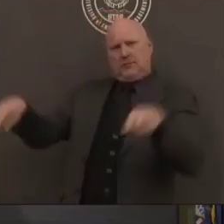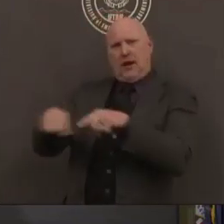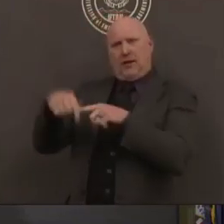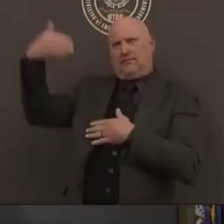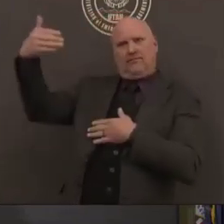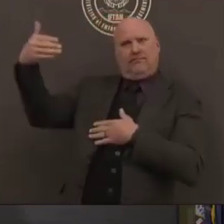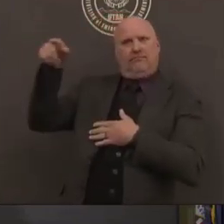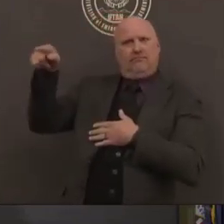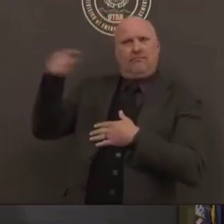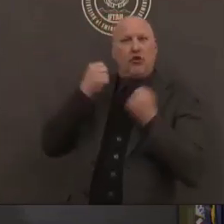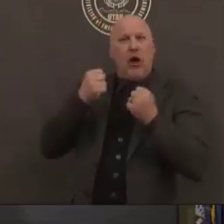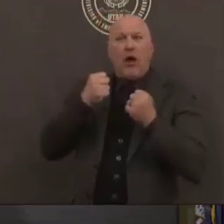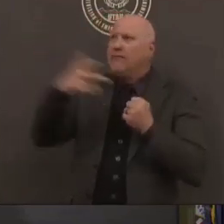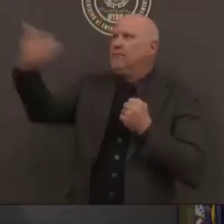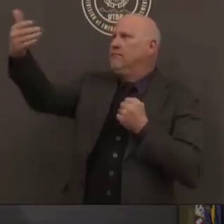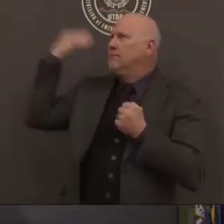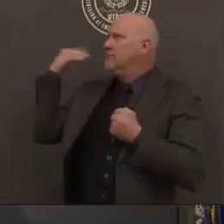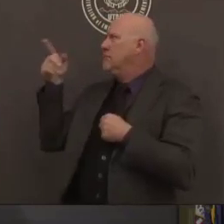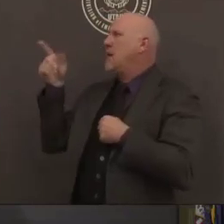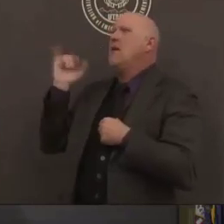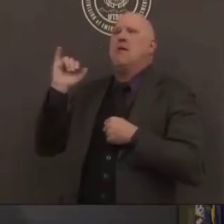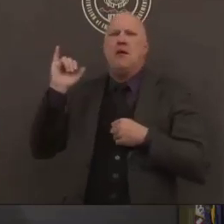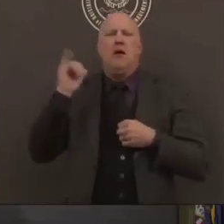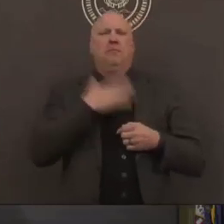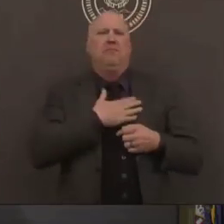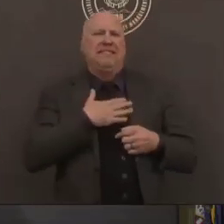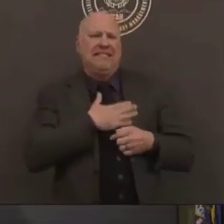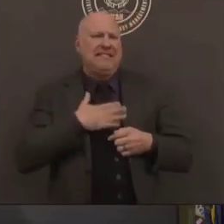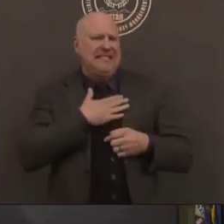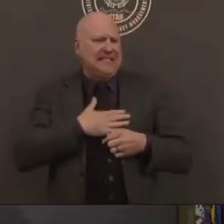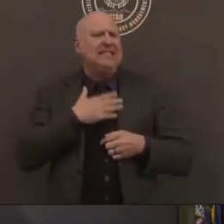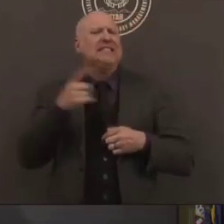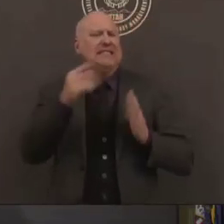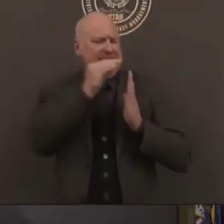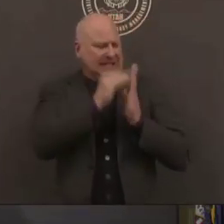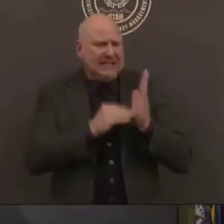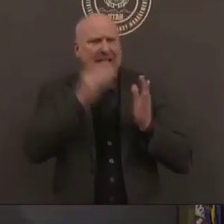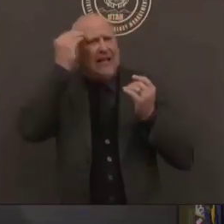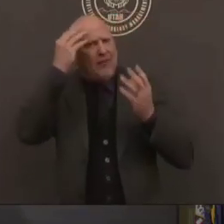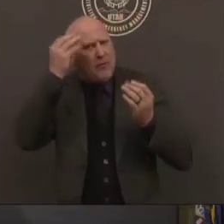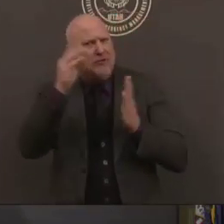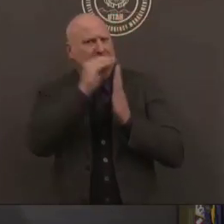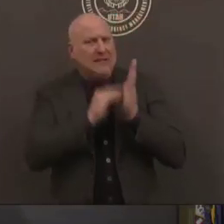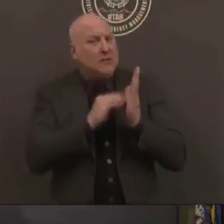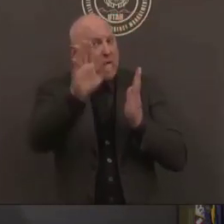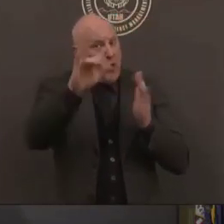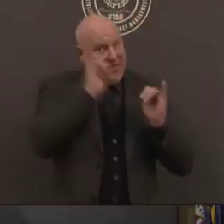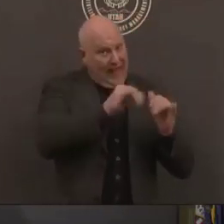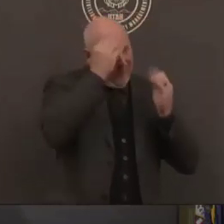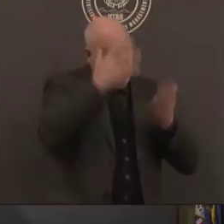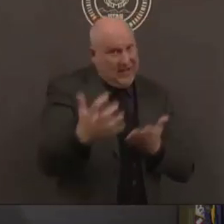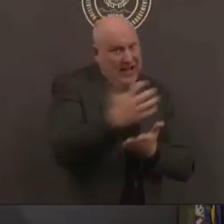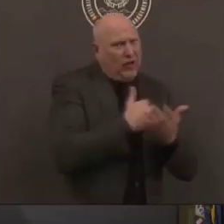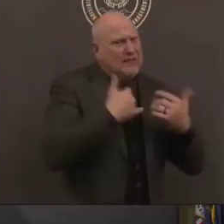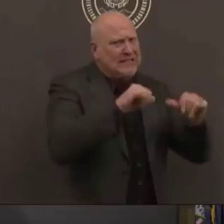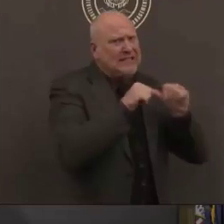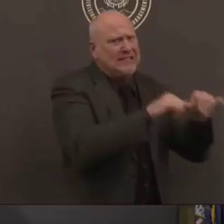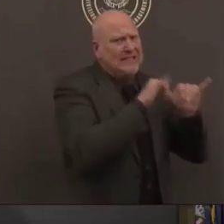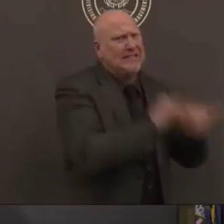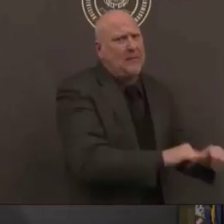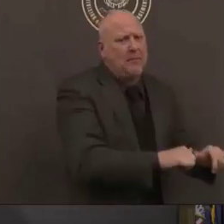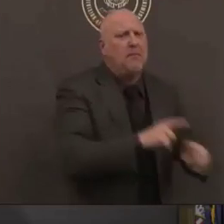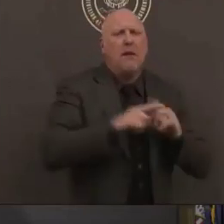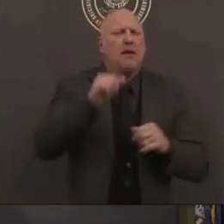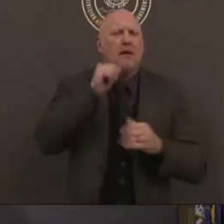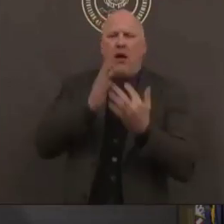informed about the opportunity to fill out the health declaration survey. They just will no longer be receiving a wireless emergency alert.